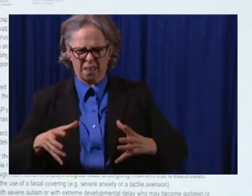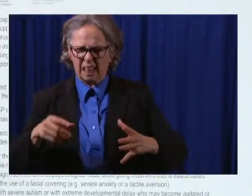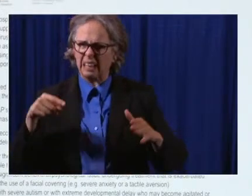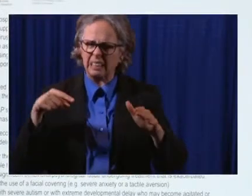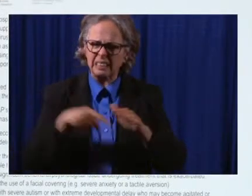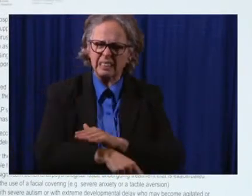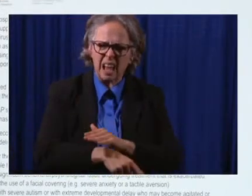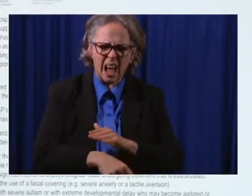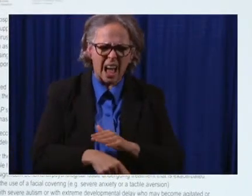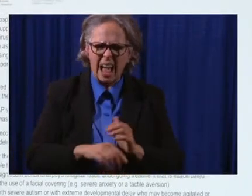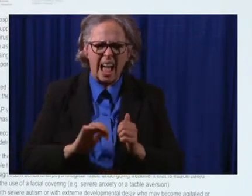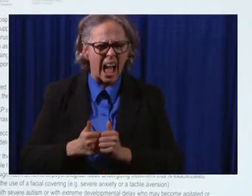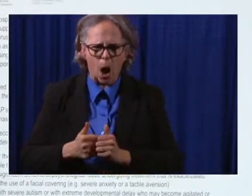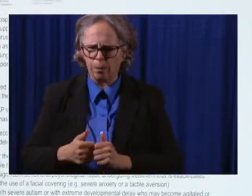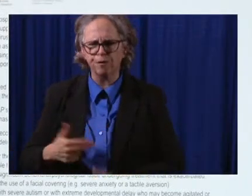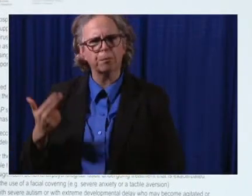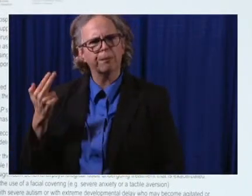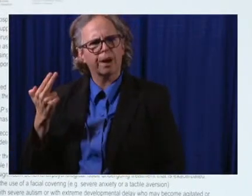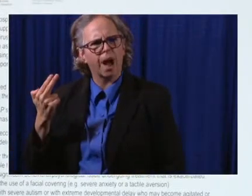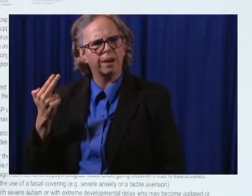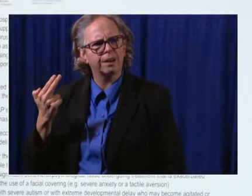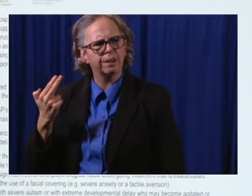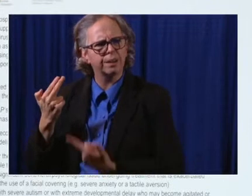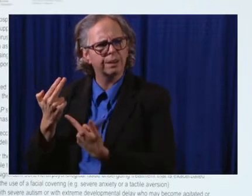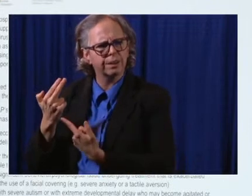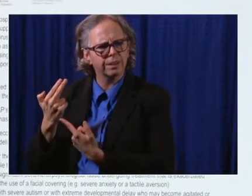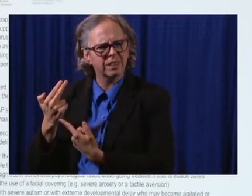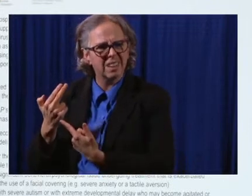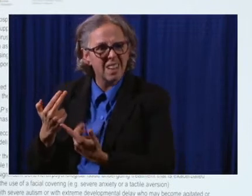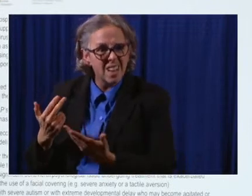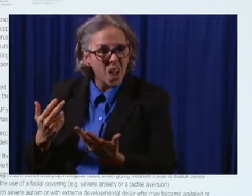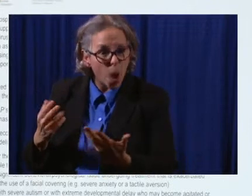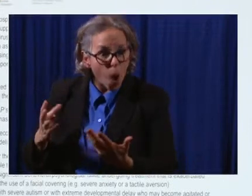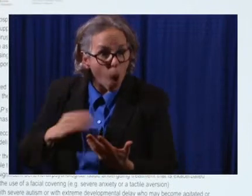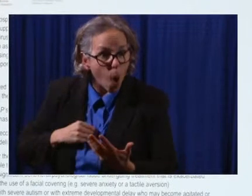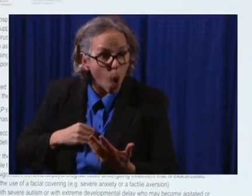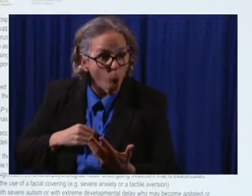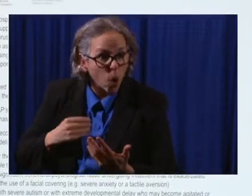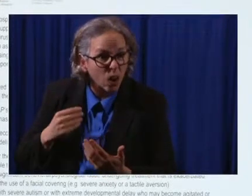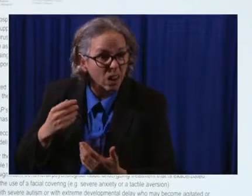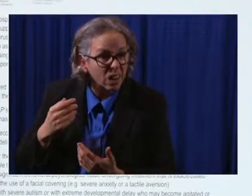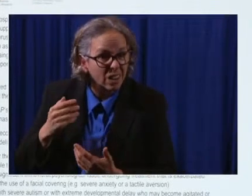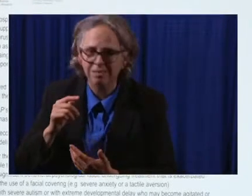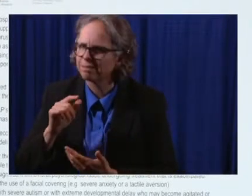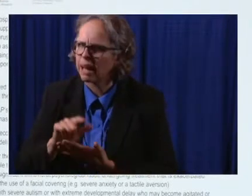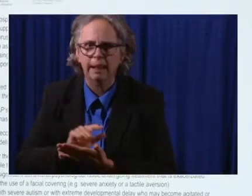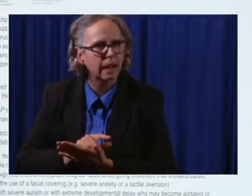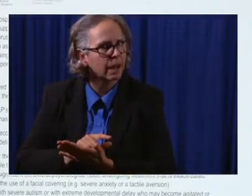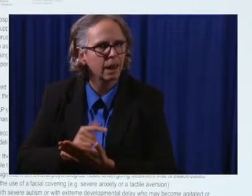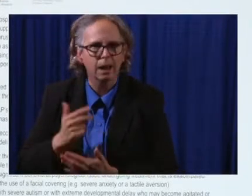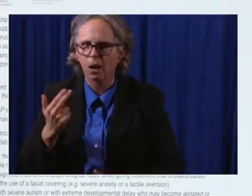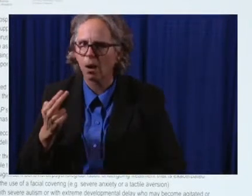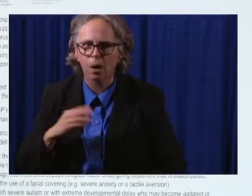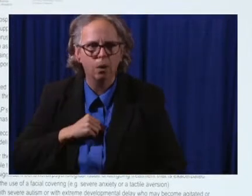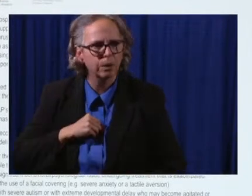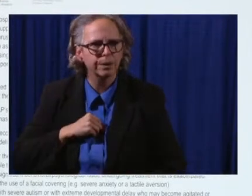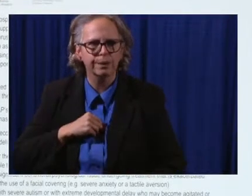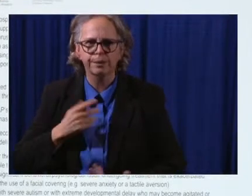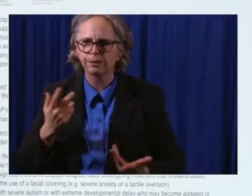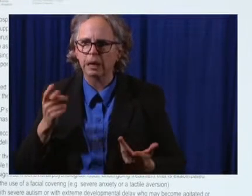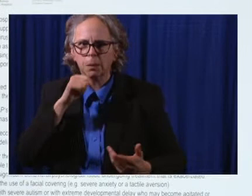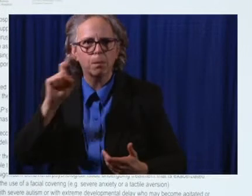them had no legal ability to own that gun. Our Strong Ohio